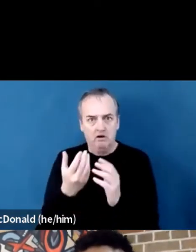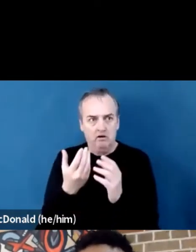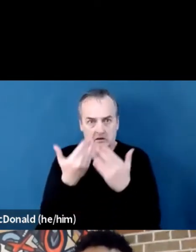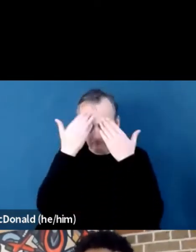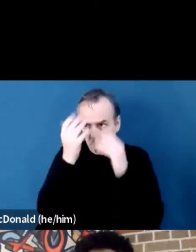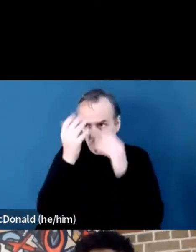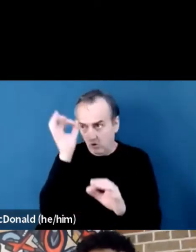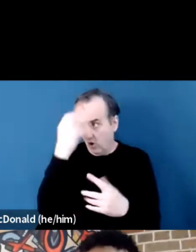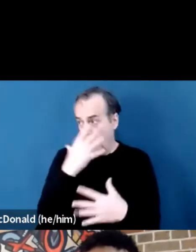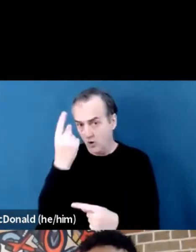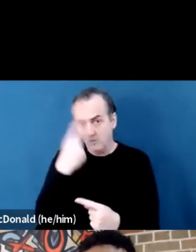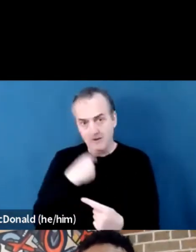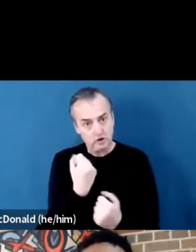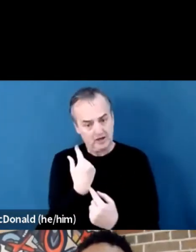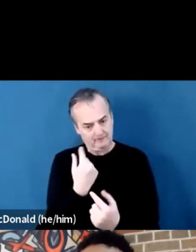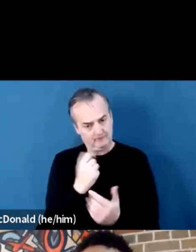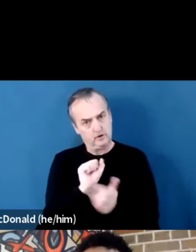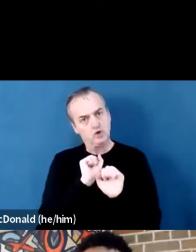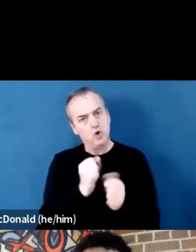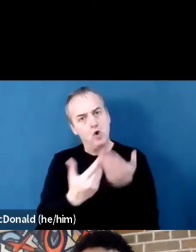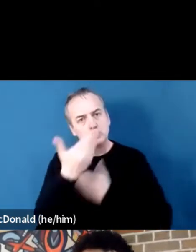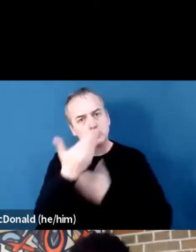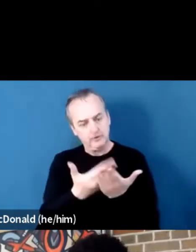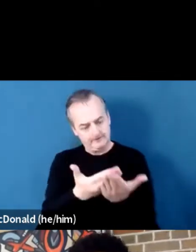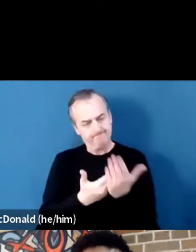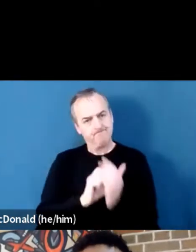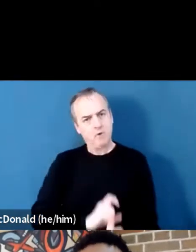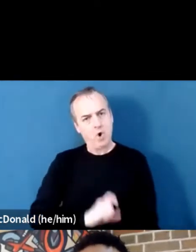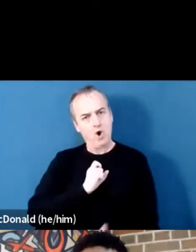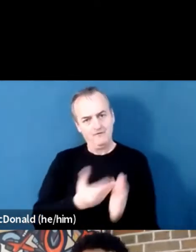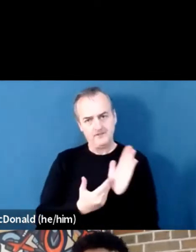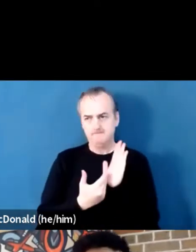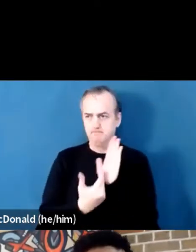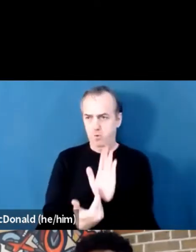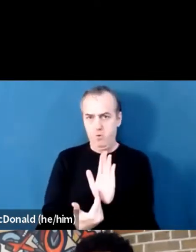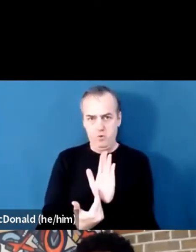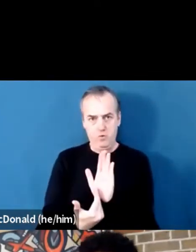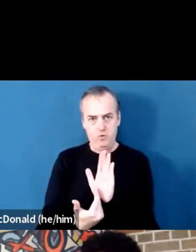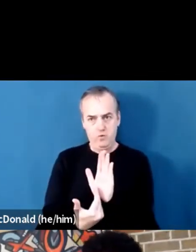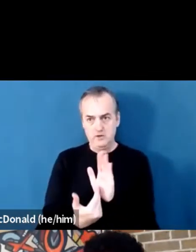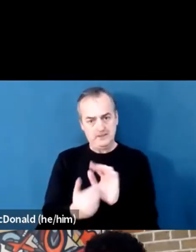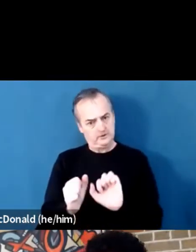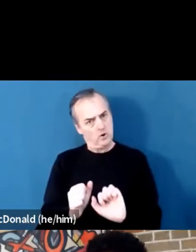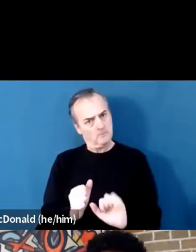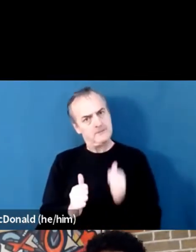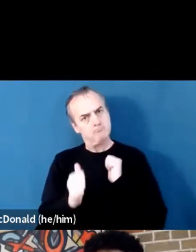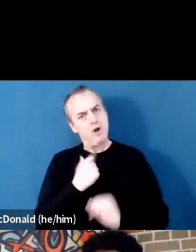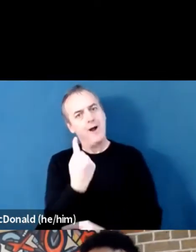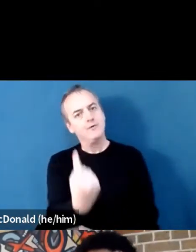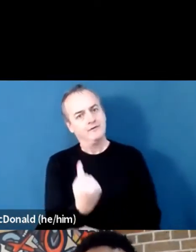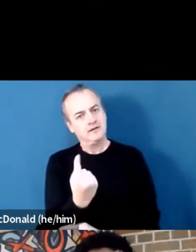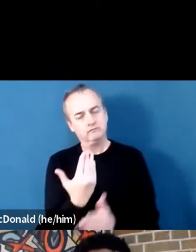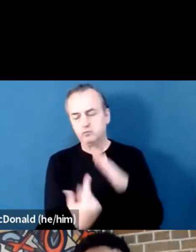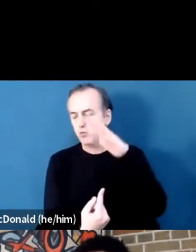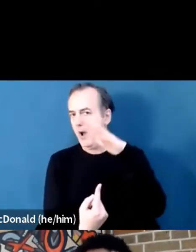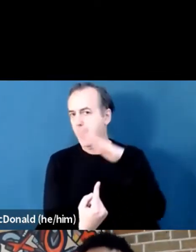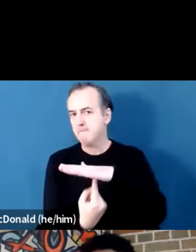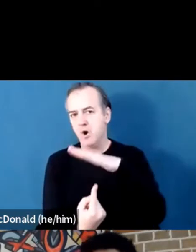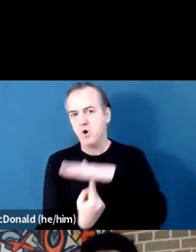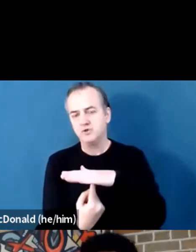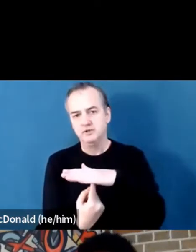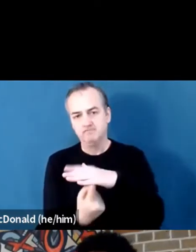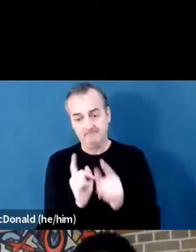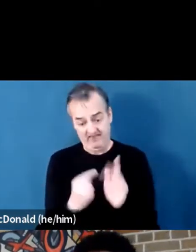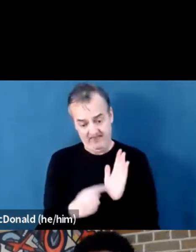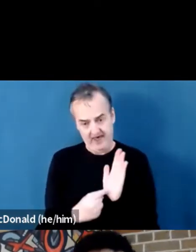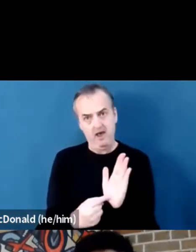a competition. Write the story you want to write, regardless of how little it may seem or how grand it may seem. Put everything into